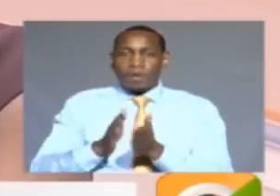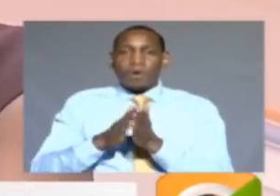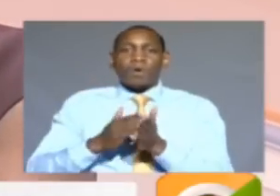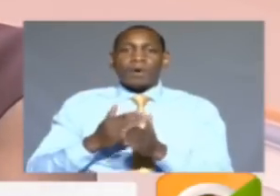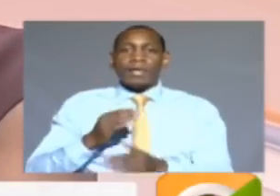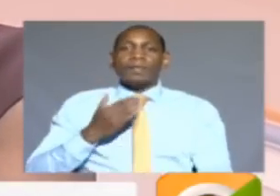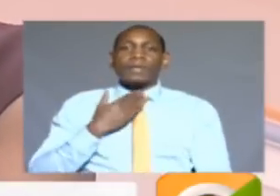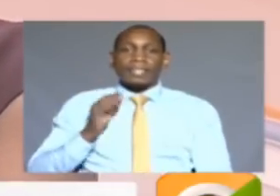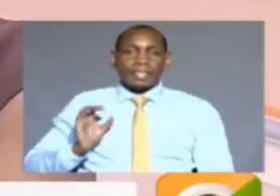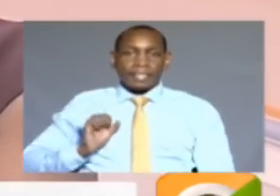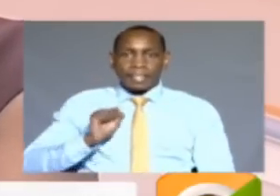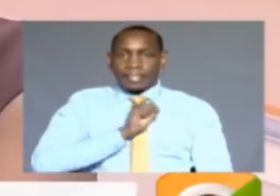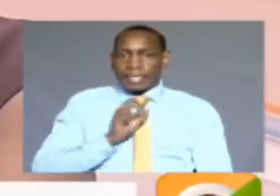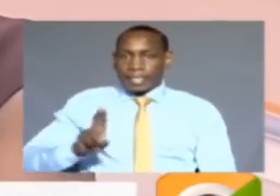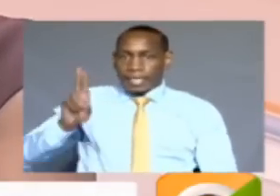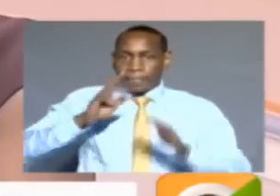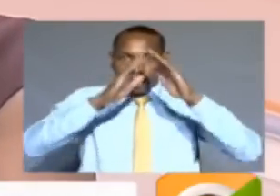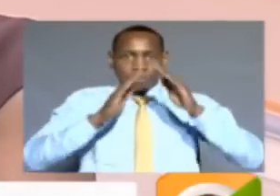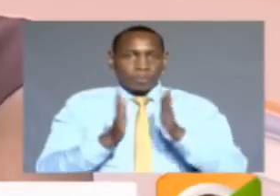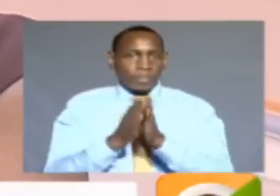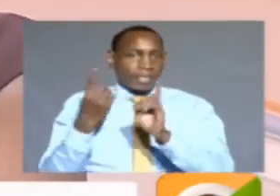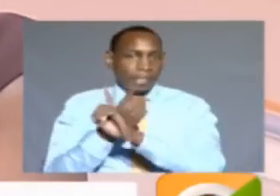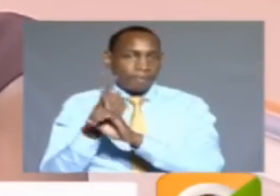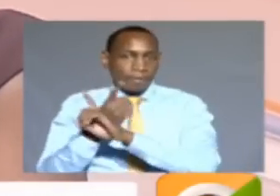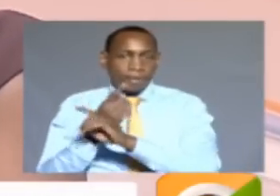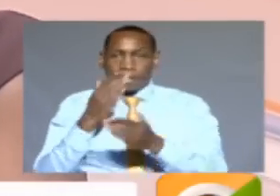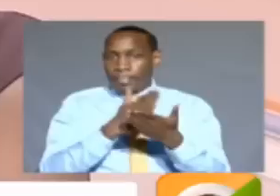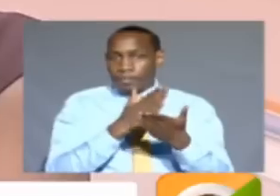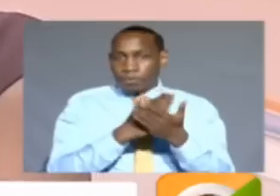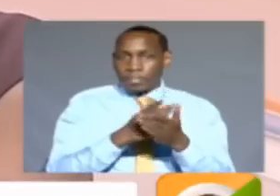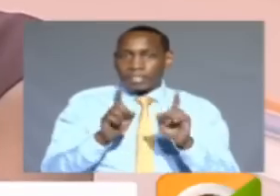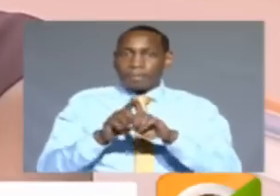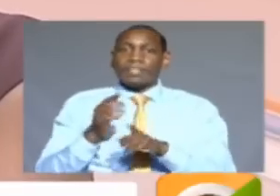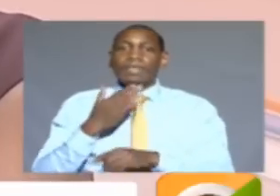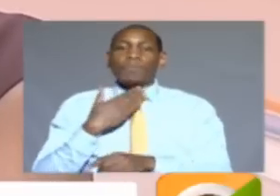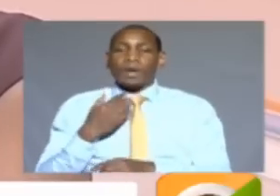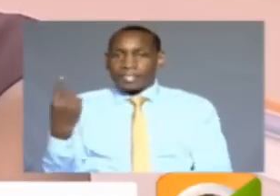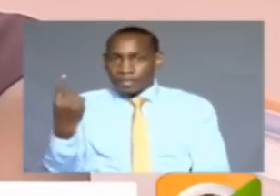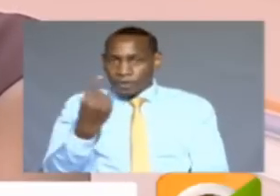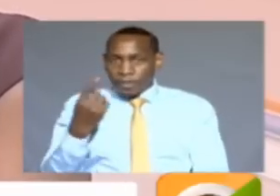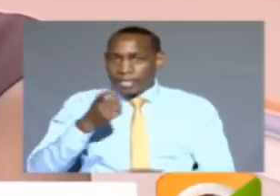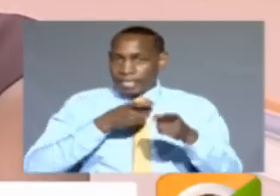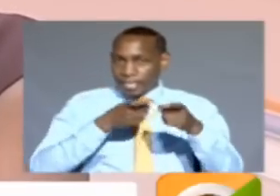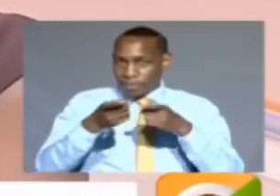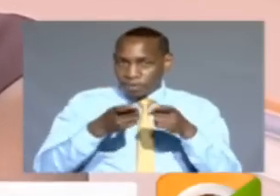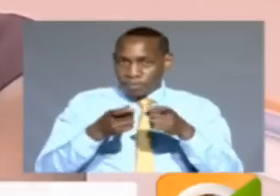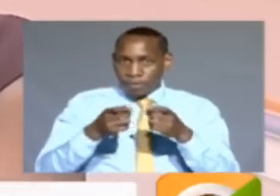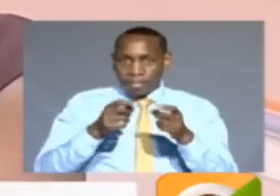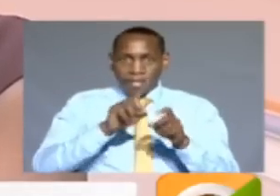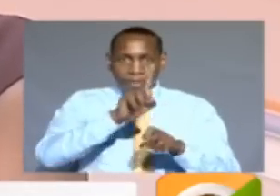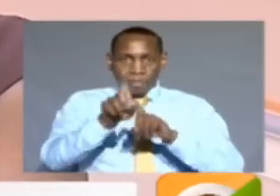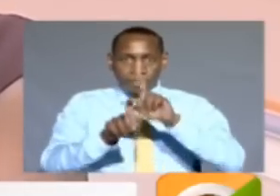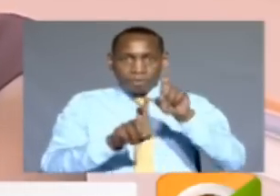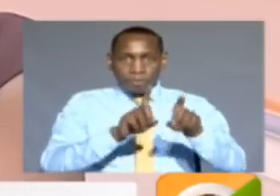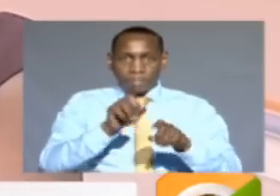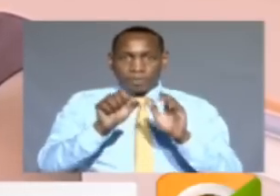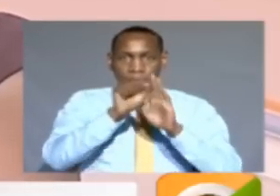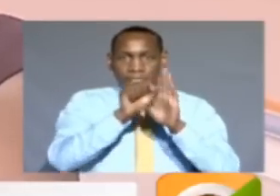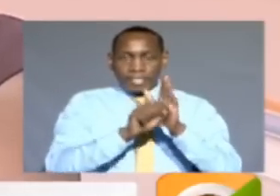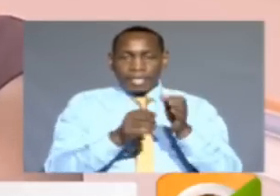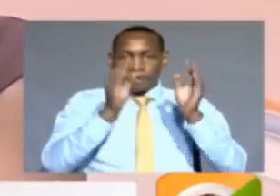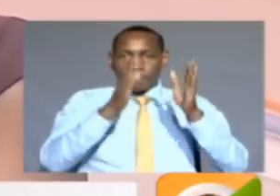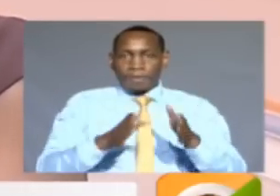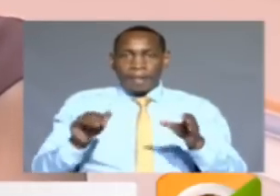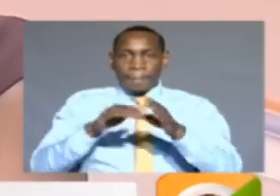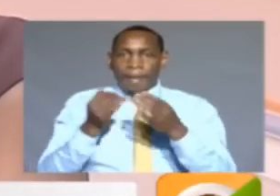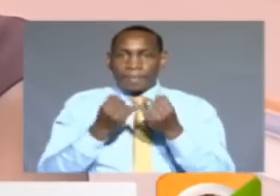designated as the upper house, amongst a number of others. In fact, they also wanted exclusive jurisdiction to vet state officers, like members of